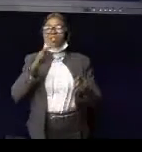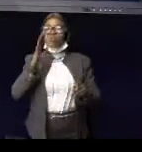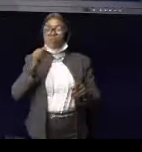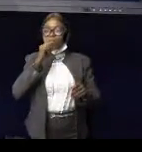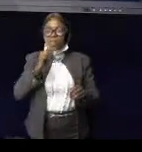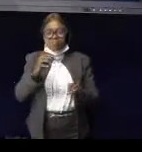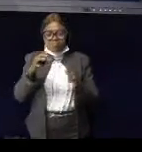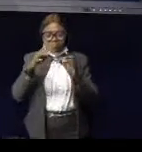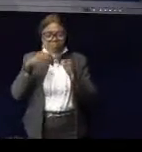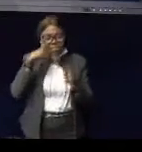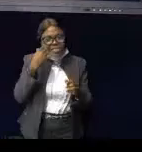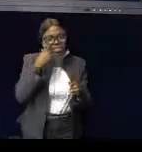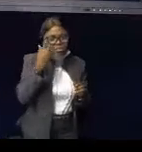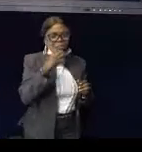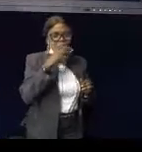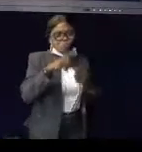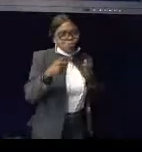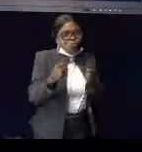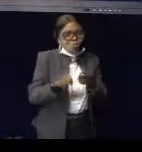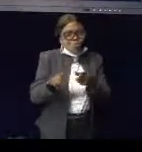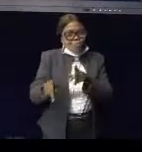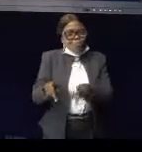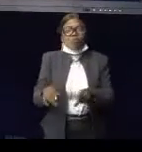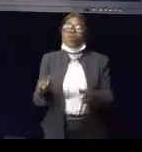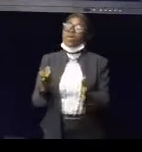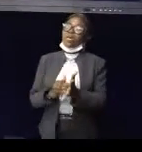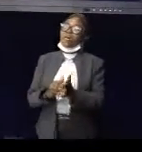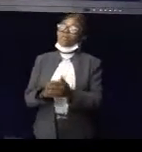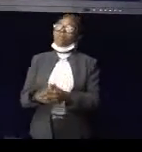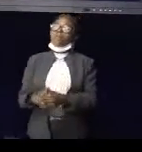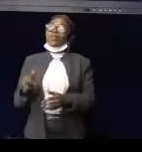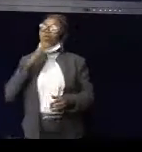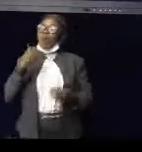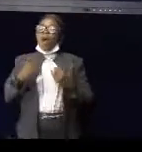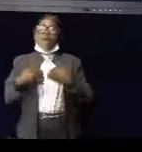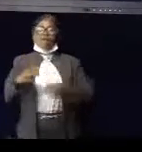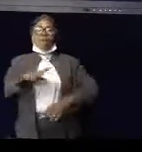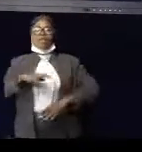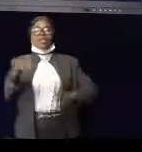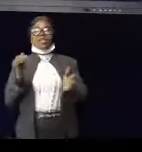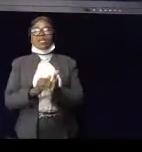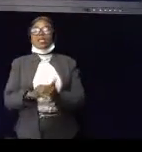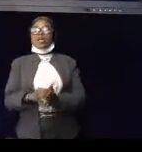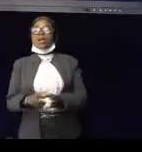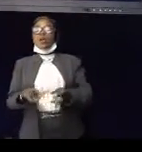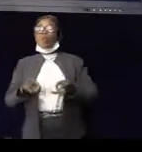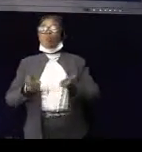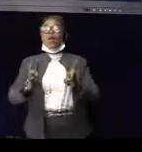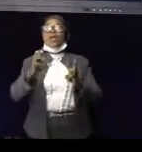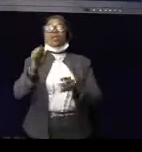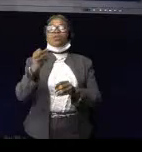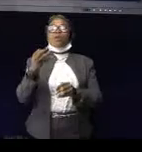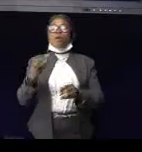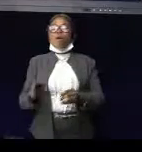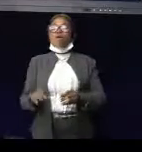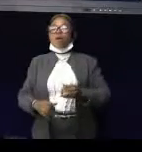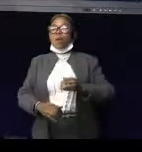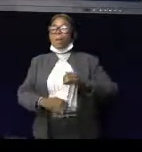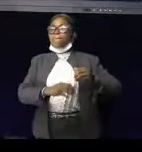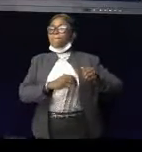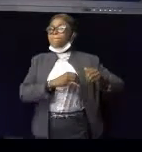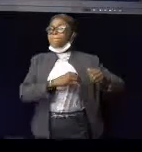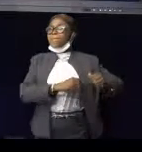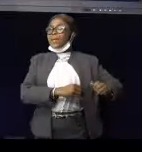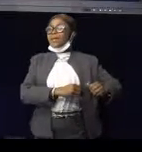disease, especially HIV/AIDS. That's loss of self-esteem. Ways of preventing